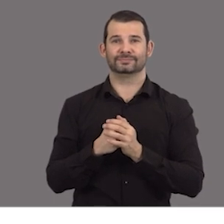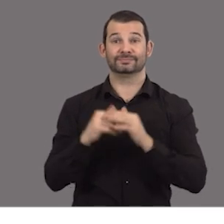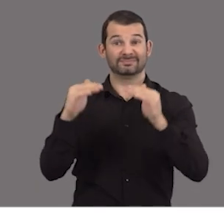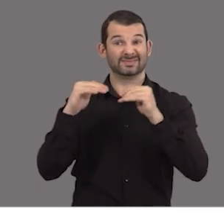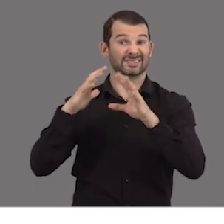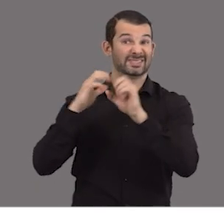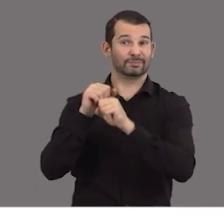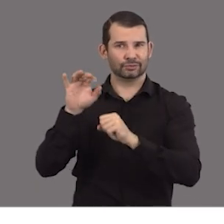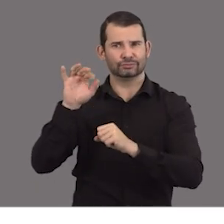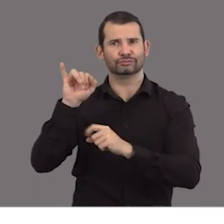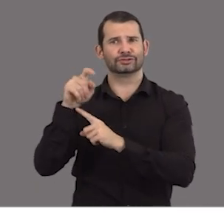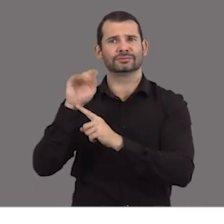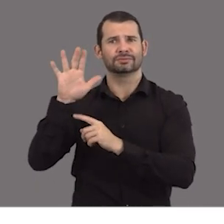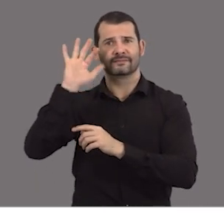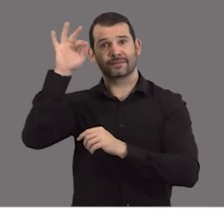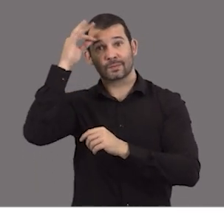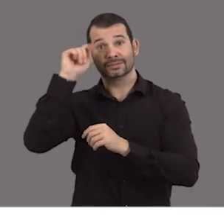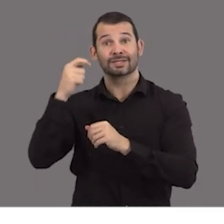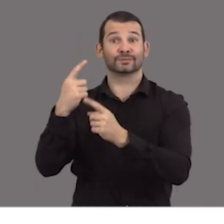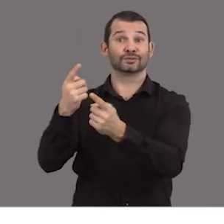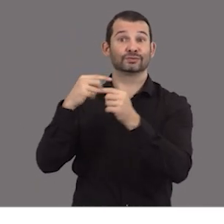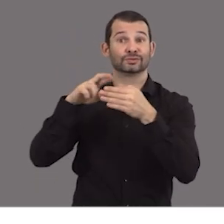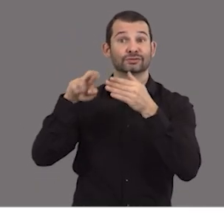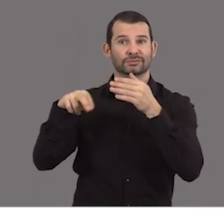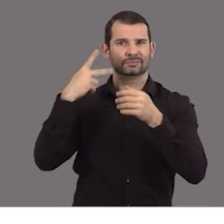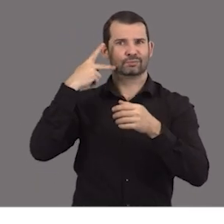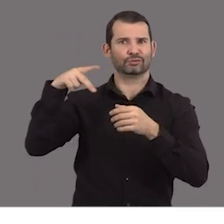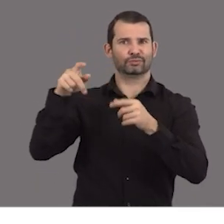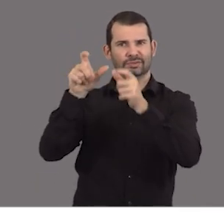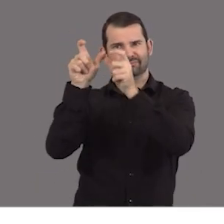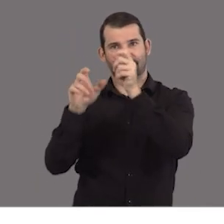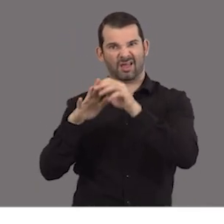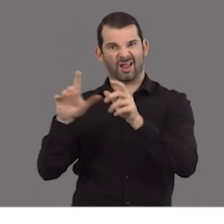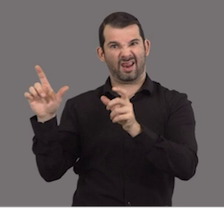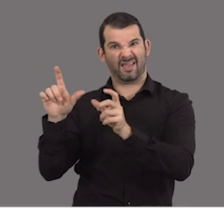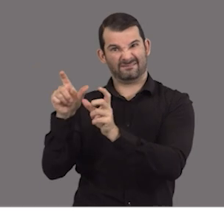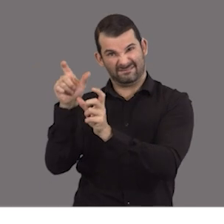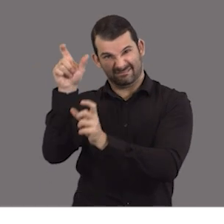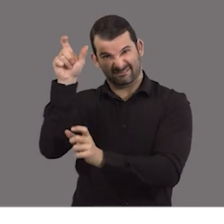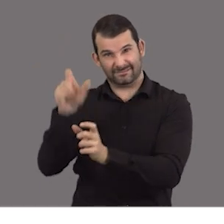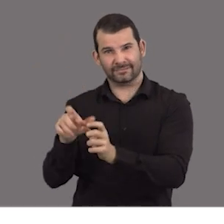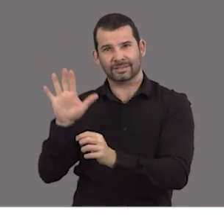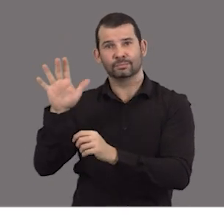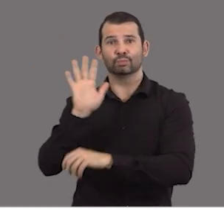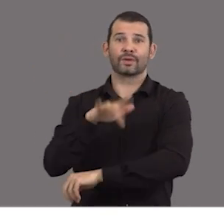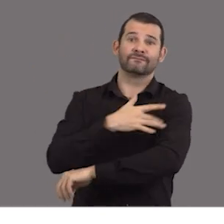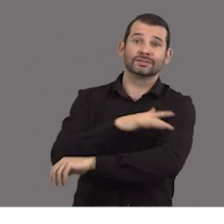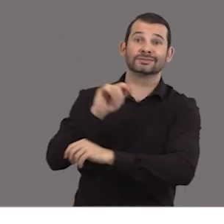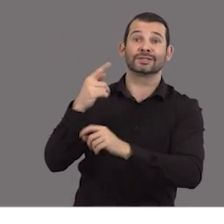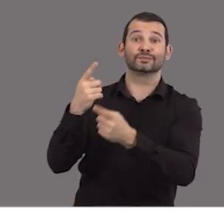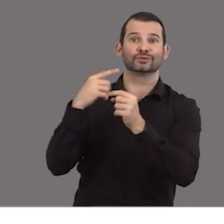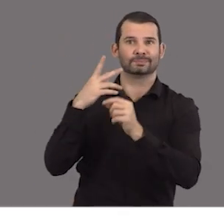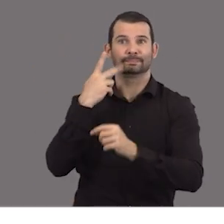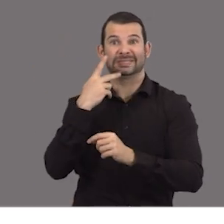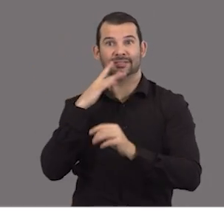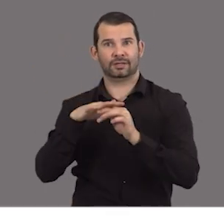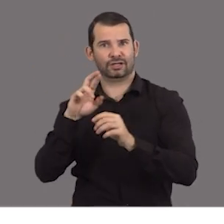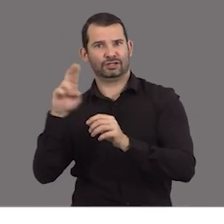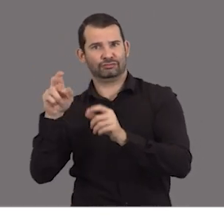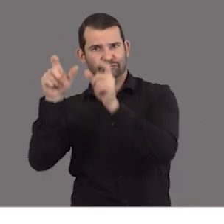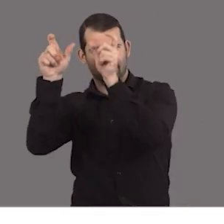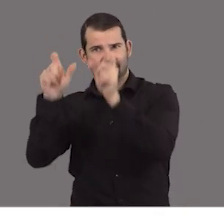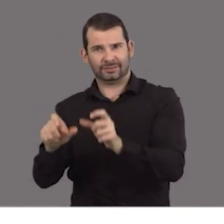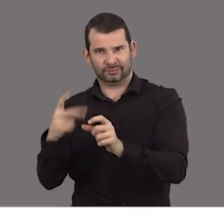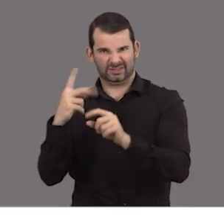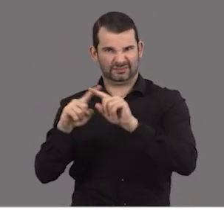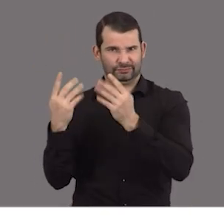In the summary, Jeet's federal tax return results are in purple on the left, and his provincial tax return is in pink on